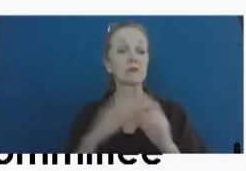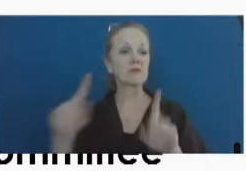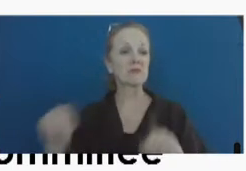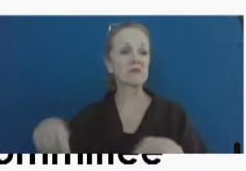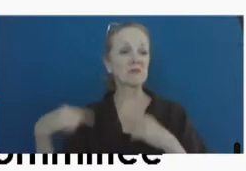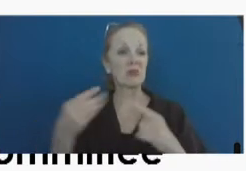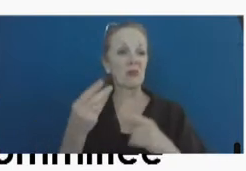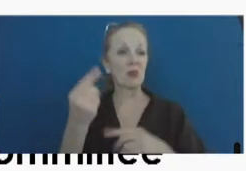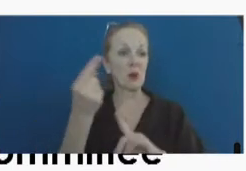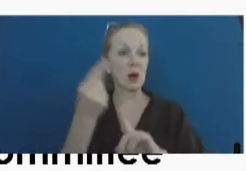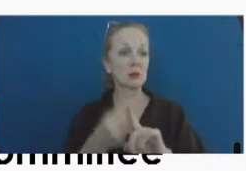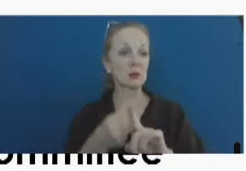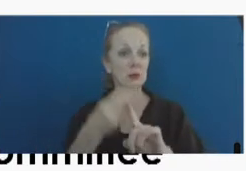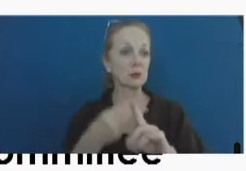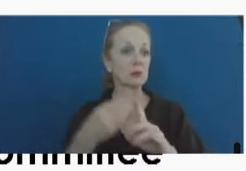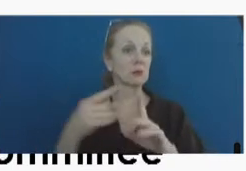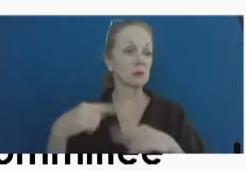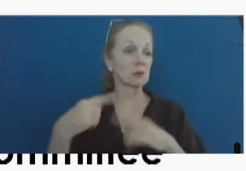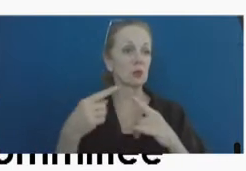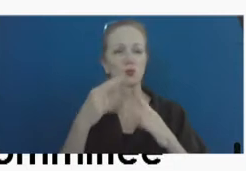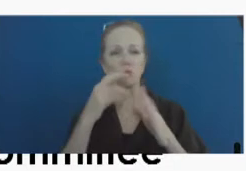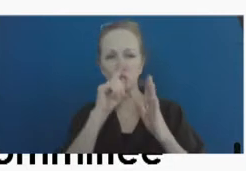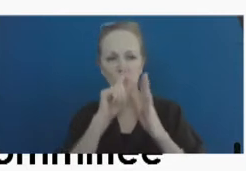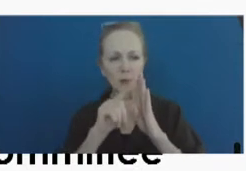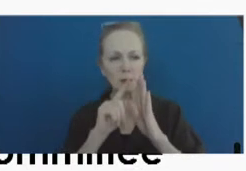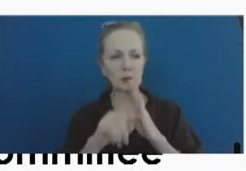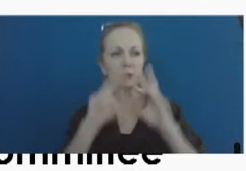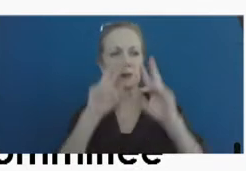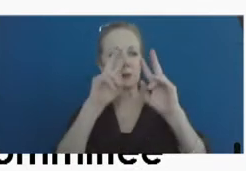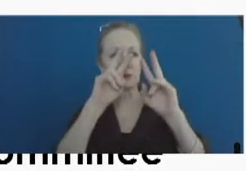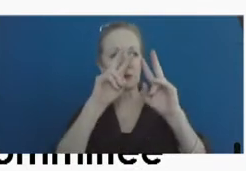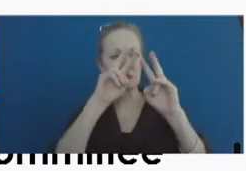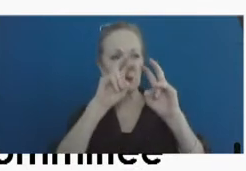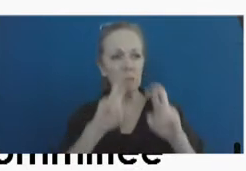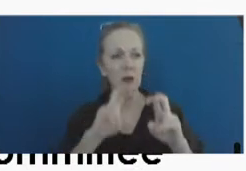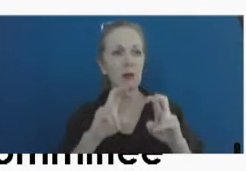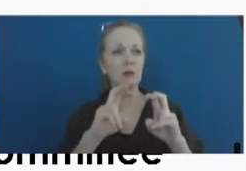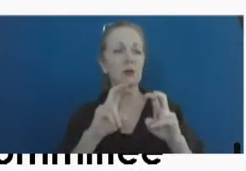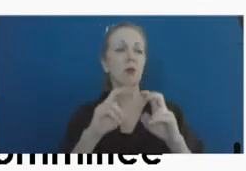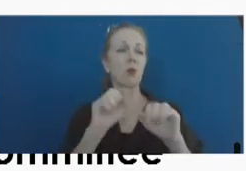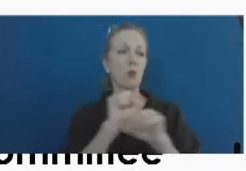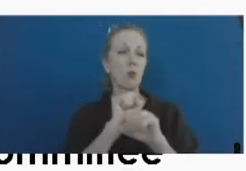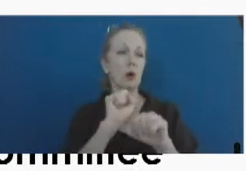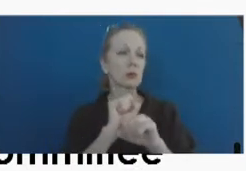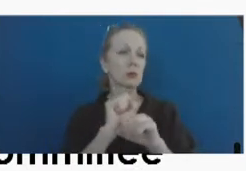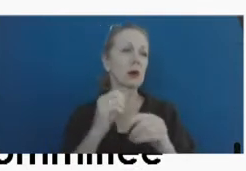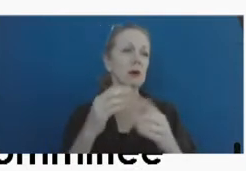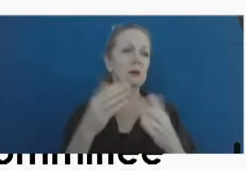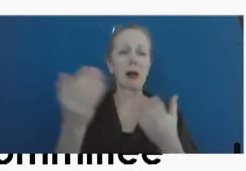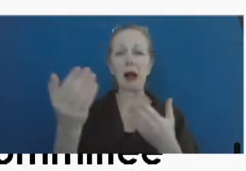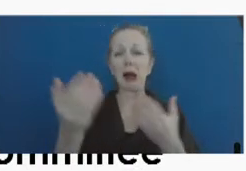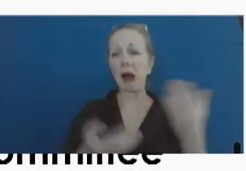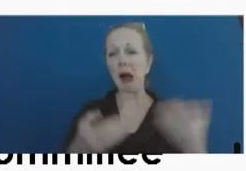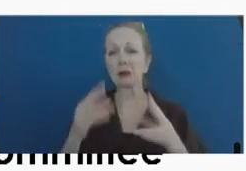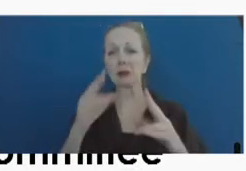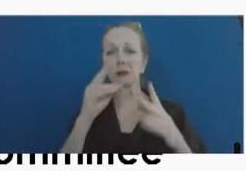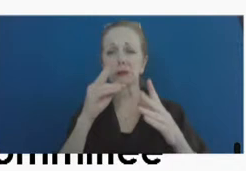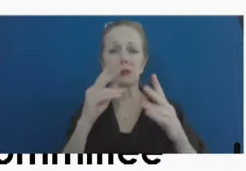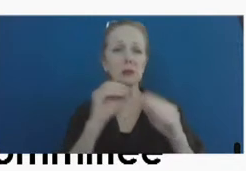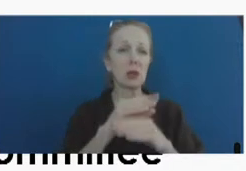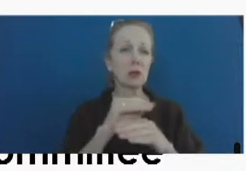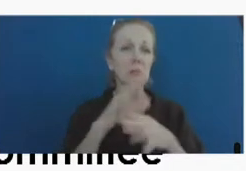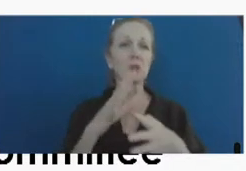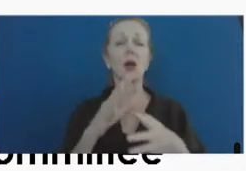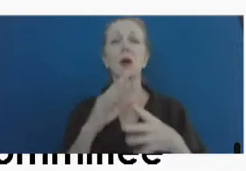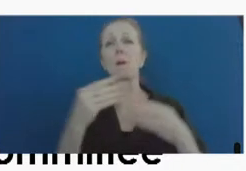of research and analysis. We've been working in the background. We've hired a consultant to do some testing and do some market analysis for us. And